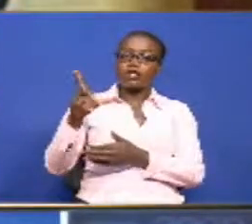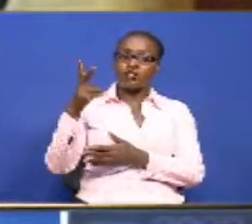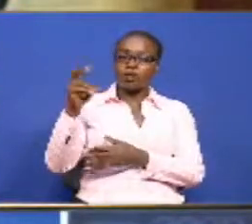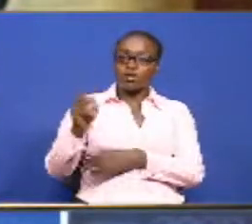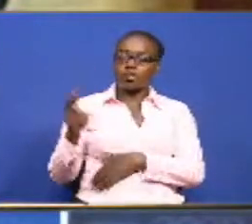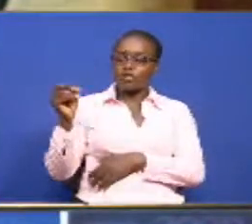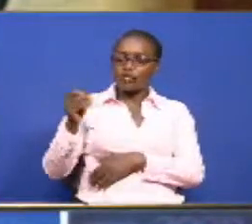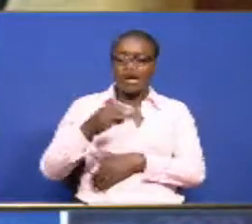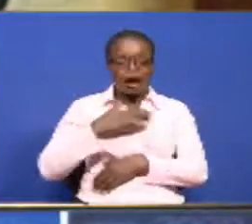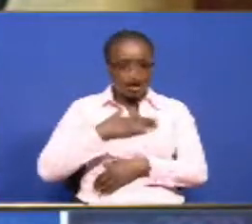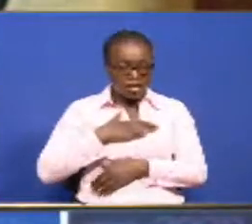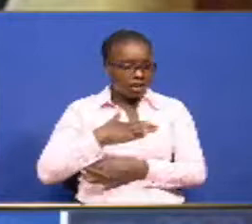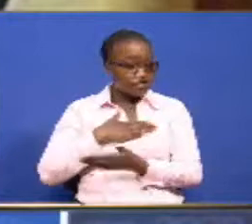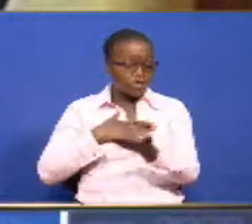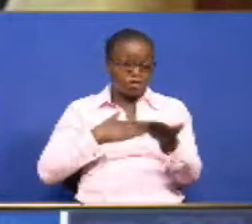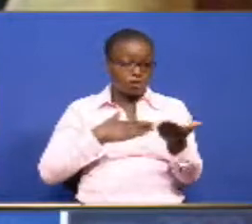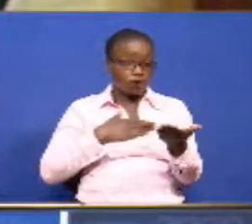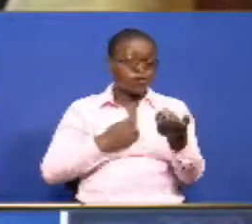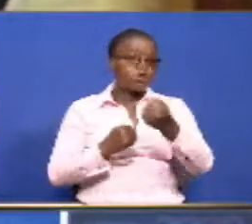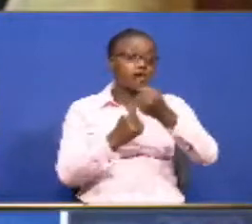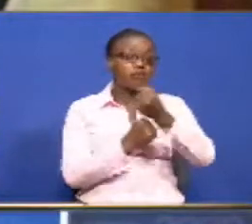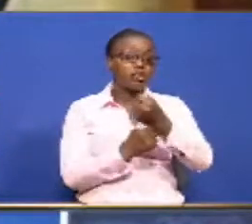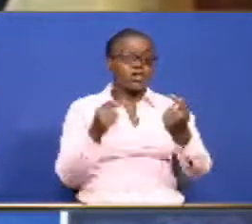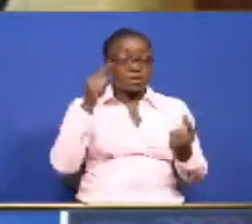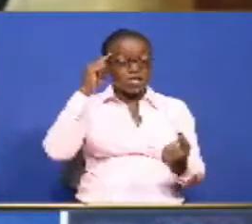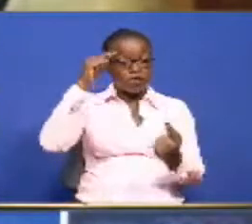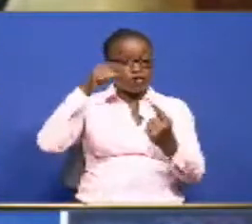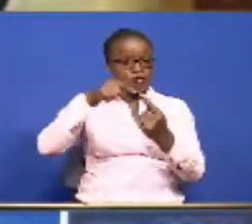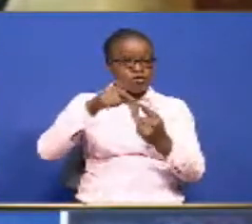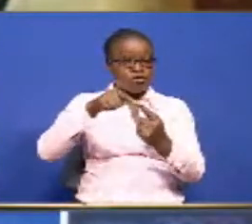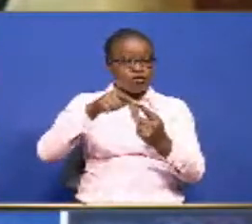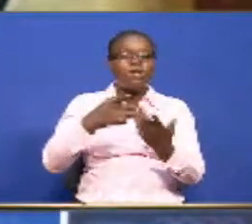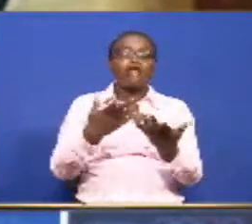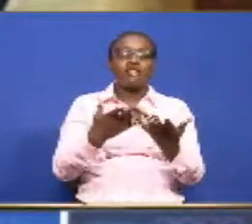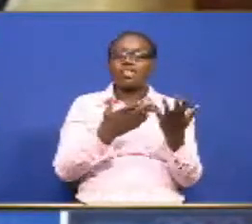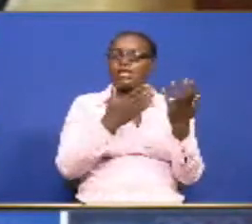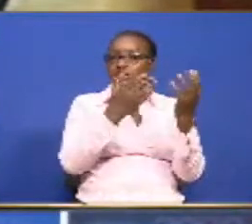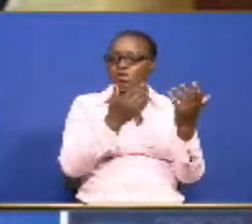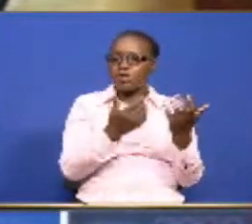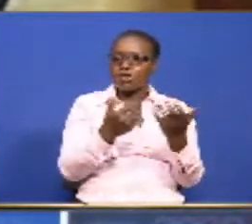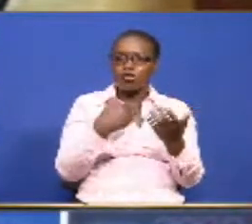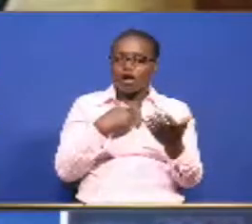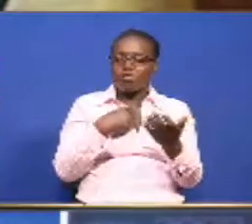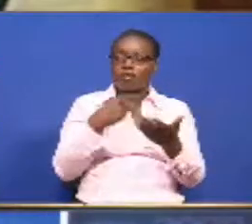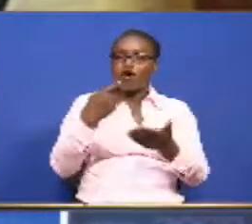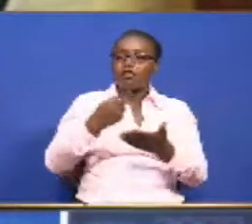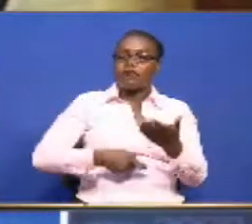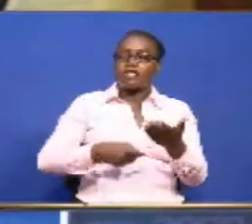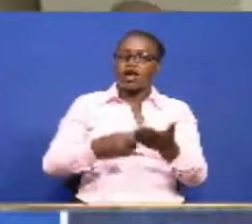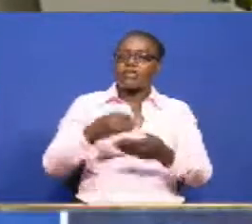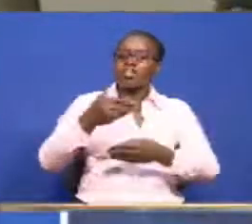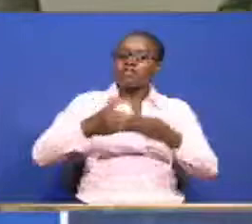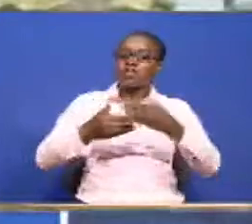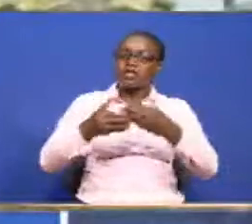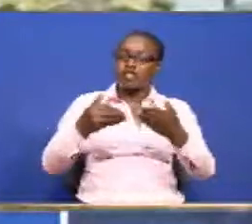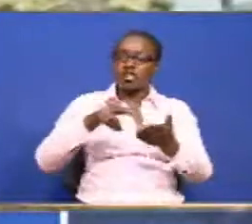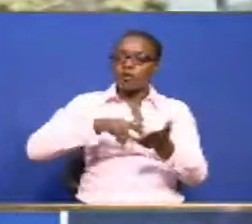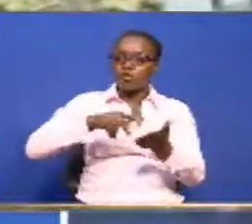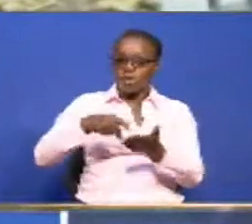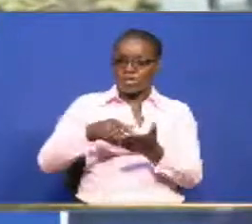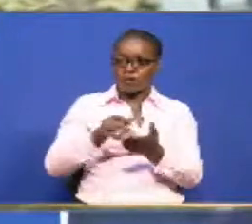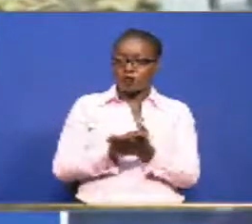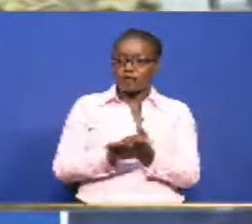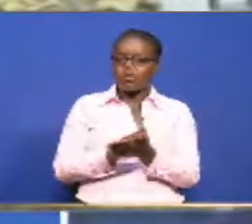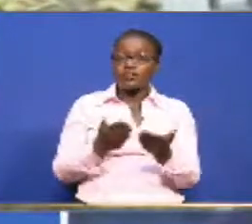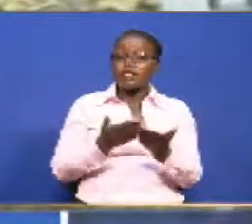House to support this endeavor that's expected to grow revenues for funding critical social and infrastructure programs. Alidokeza